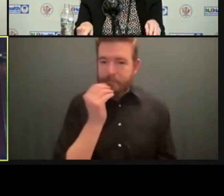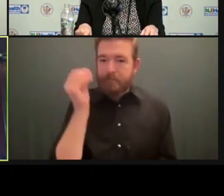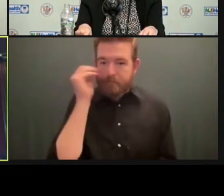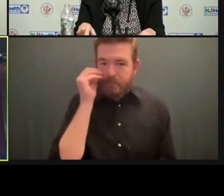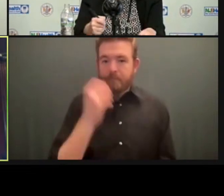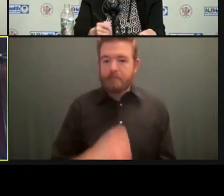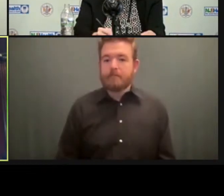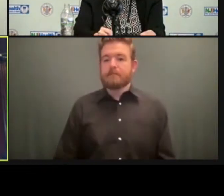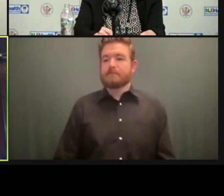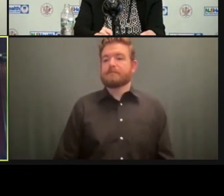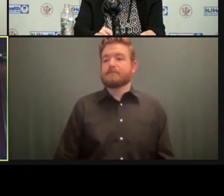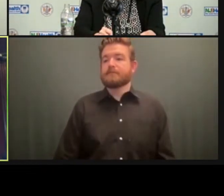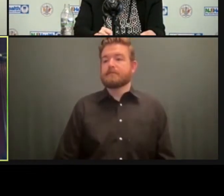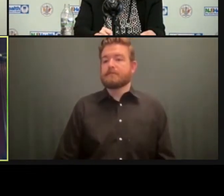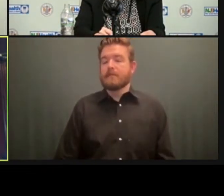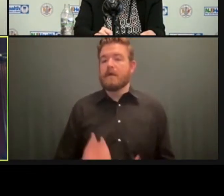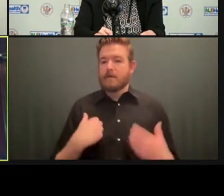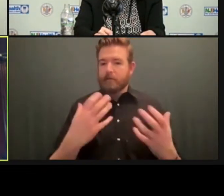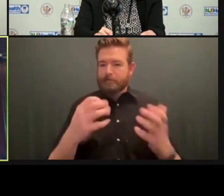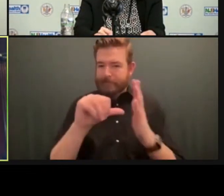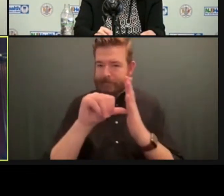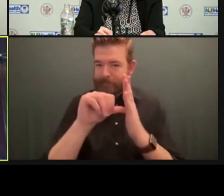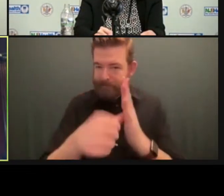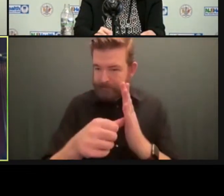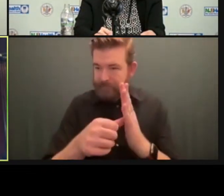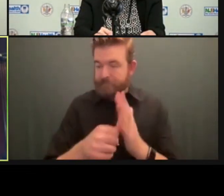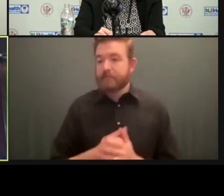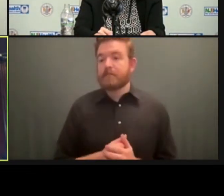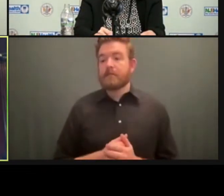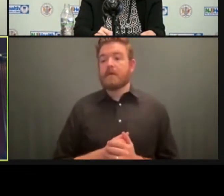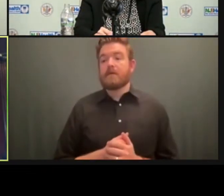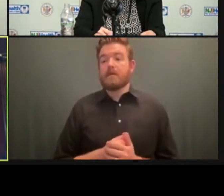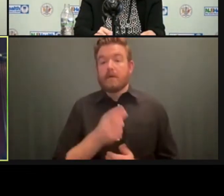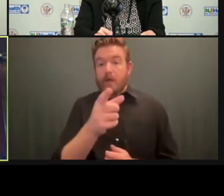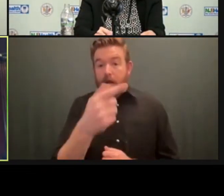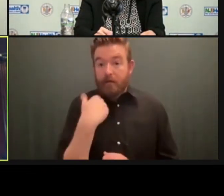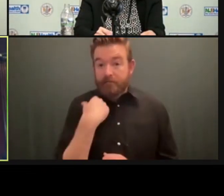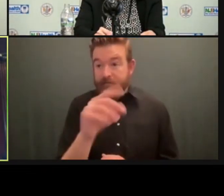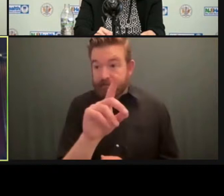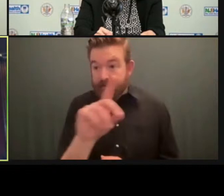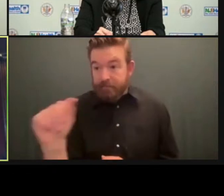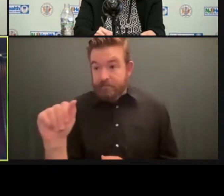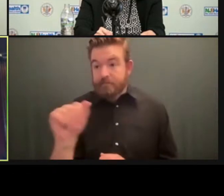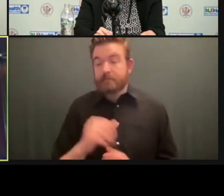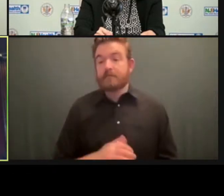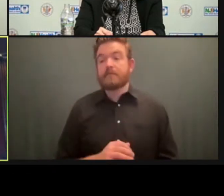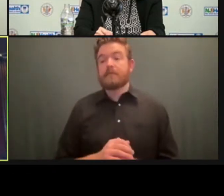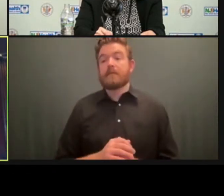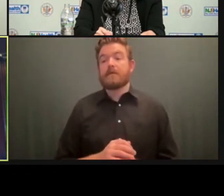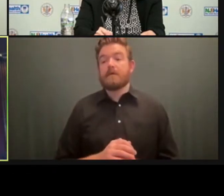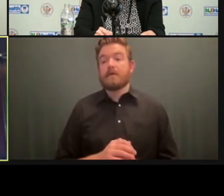our citizens with disabilities or access and functional needs to go to